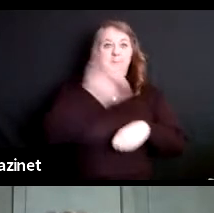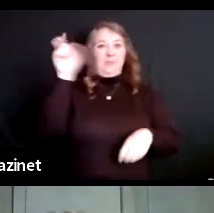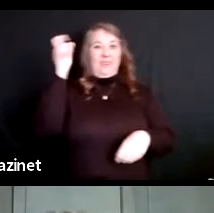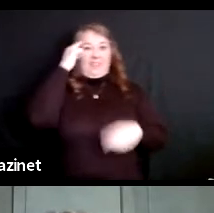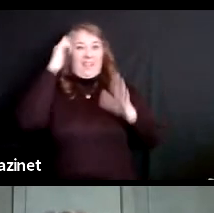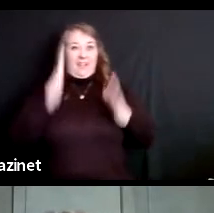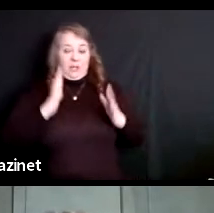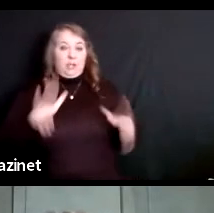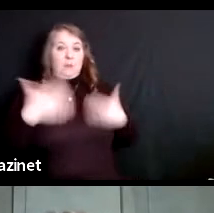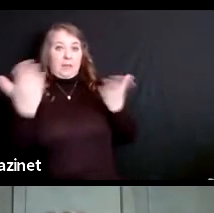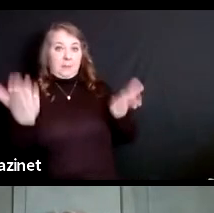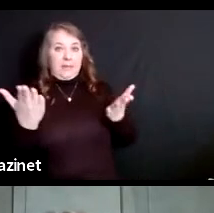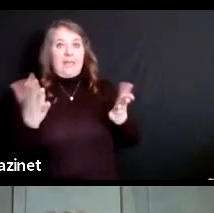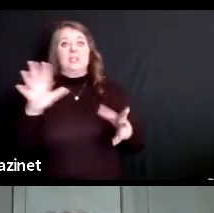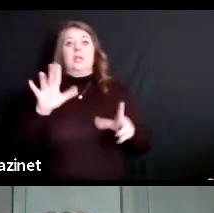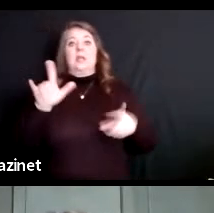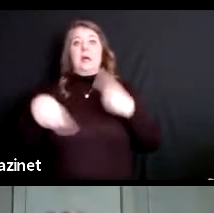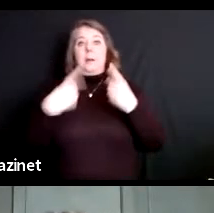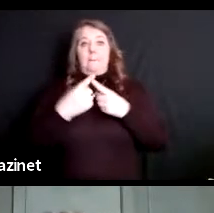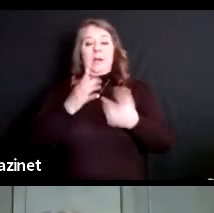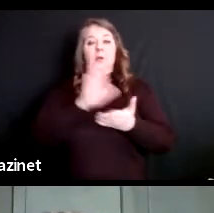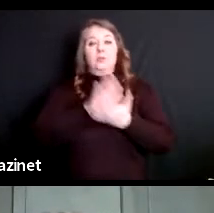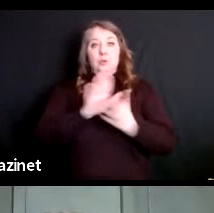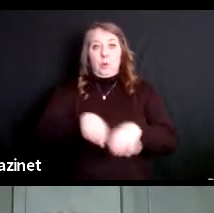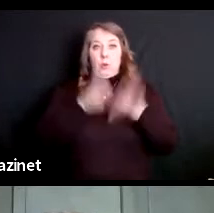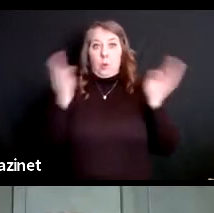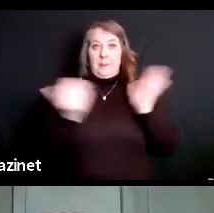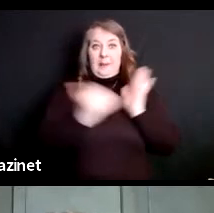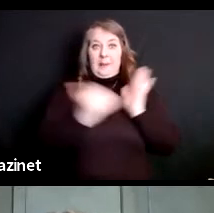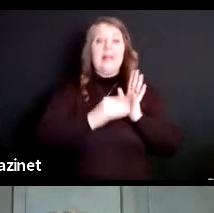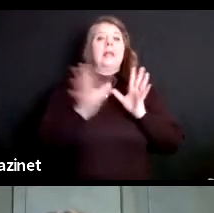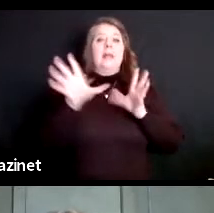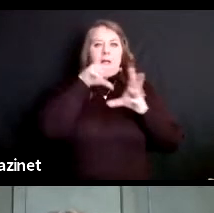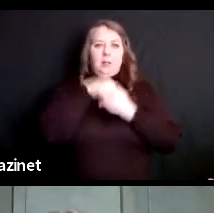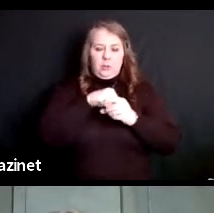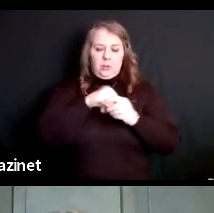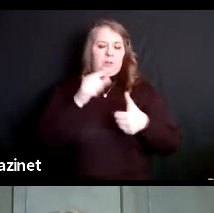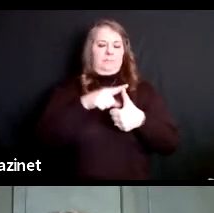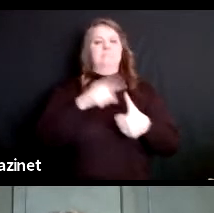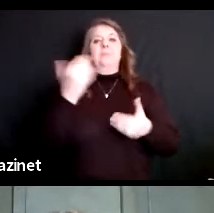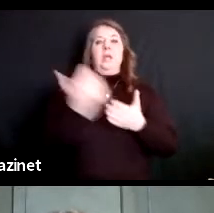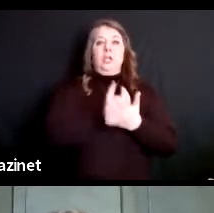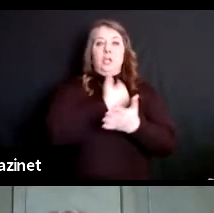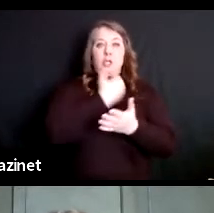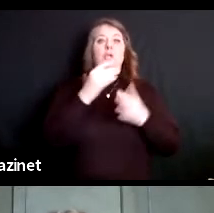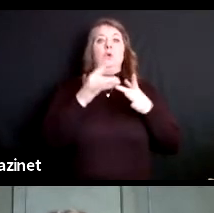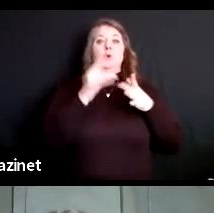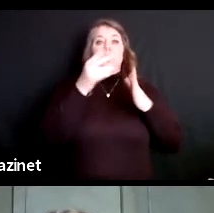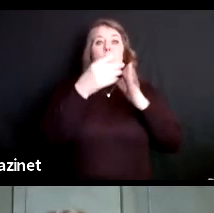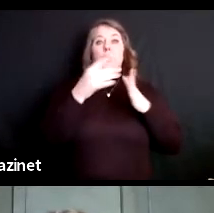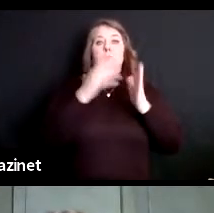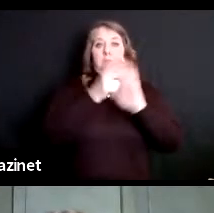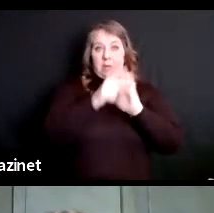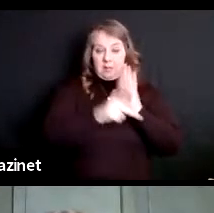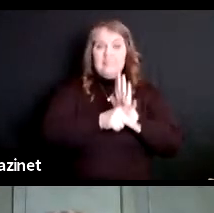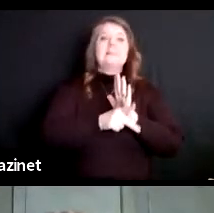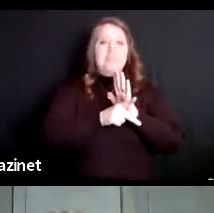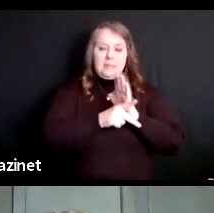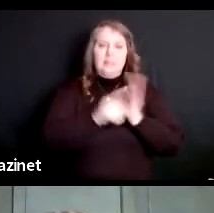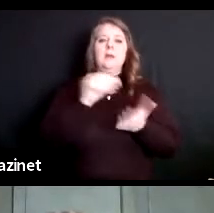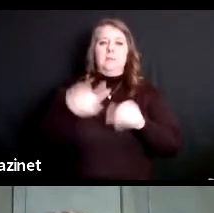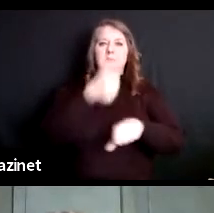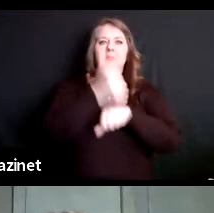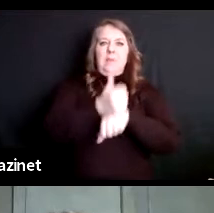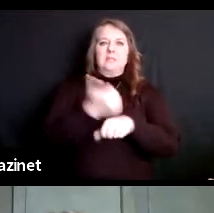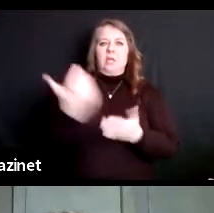regarding school reopenings included the following information. The new guidelines are based on our new data that has given us high confidence